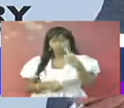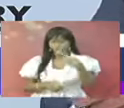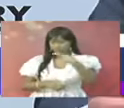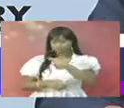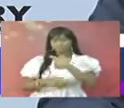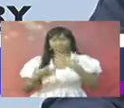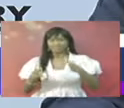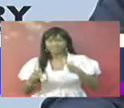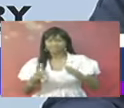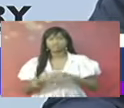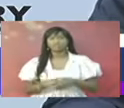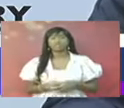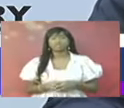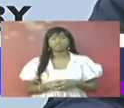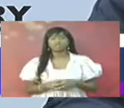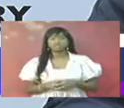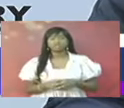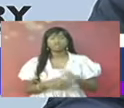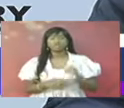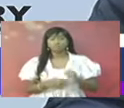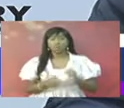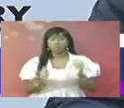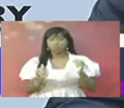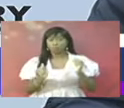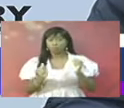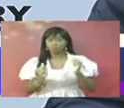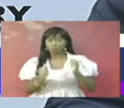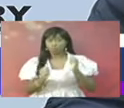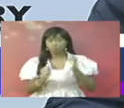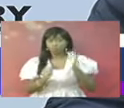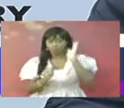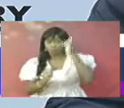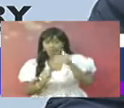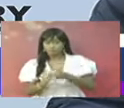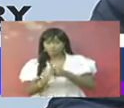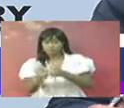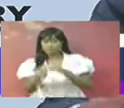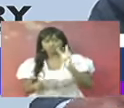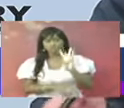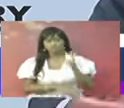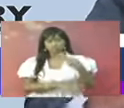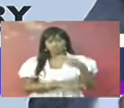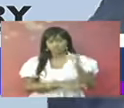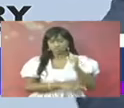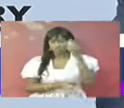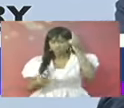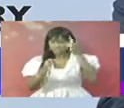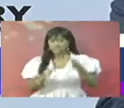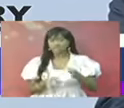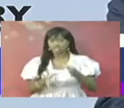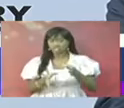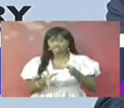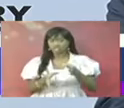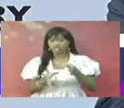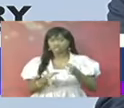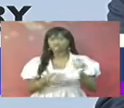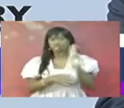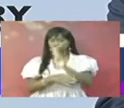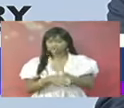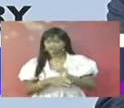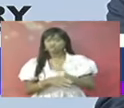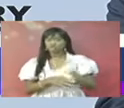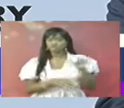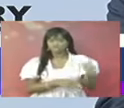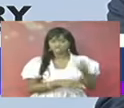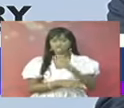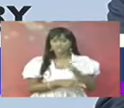and we will stand by WHO's decisions to whether to continue with their emergency use authorization